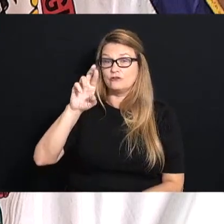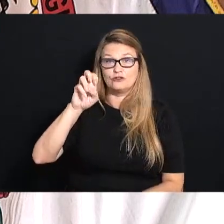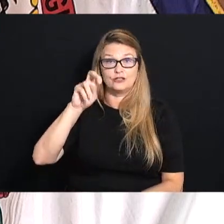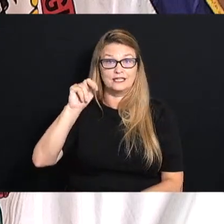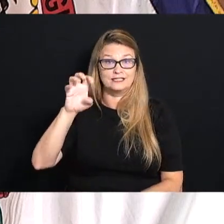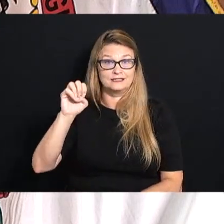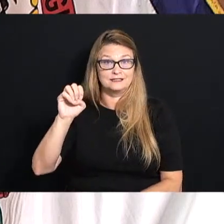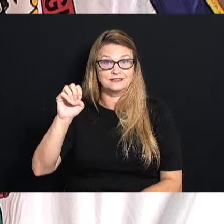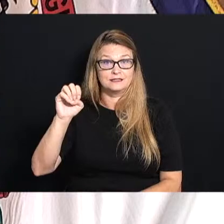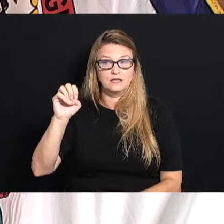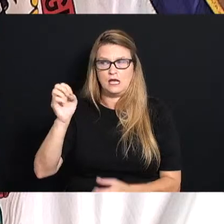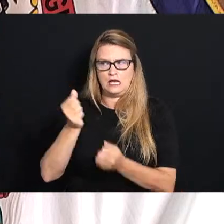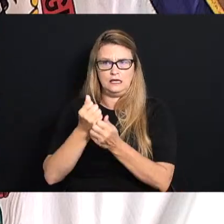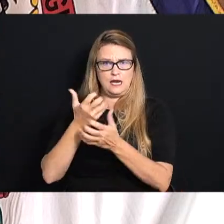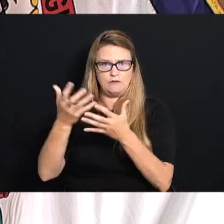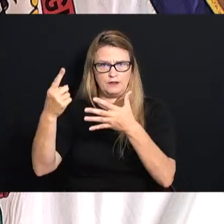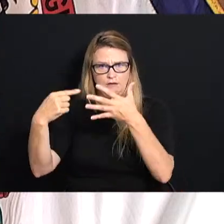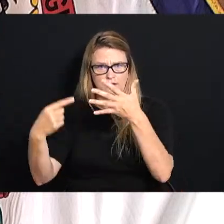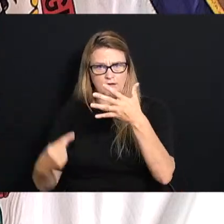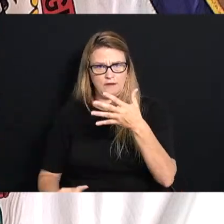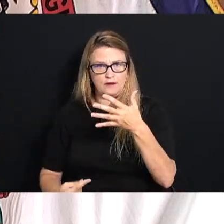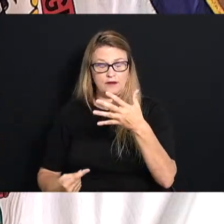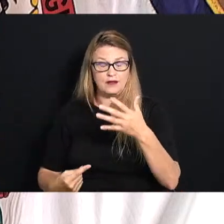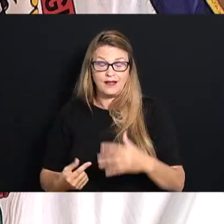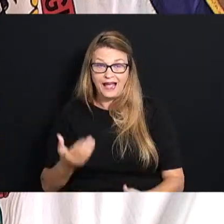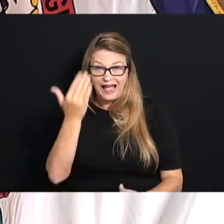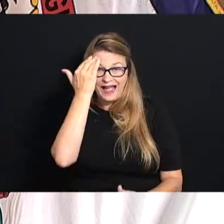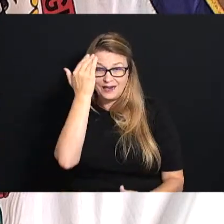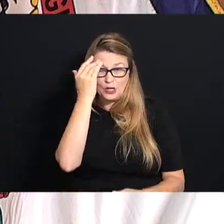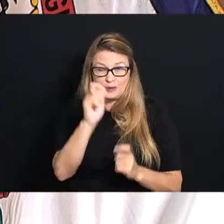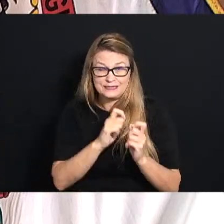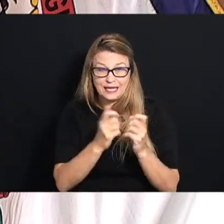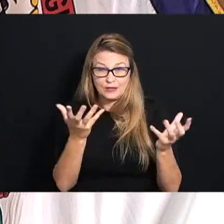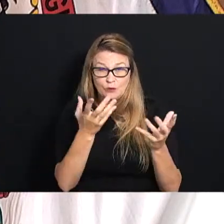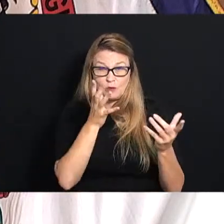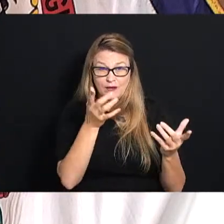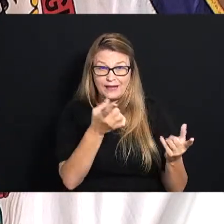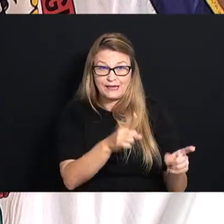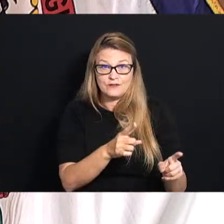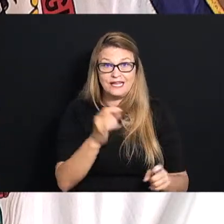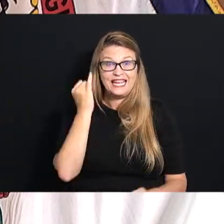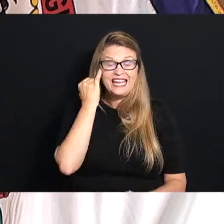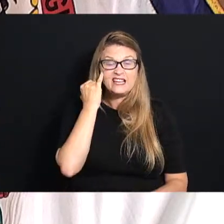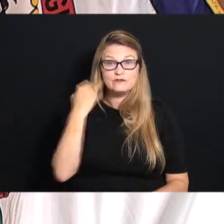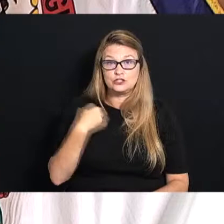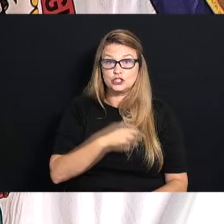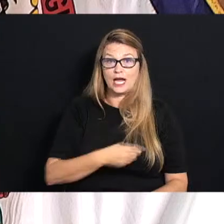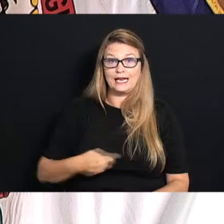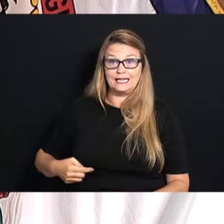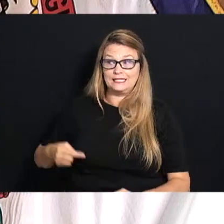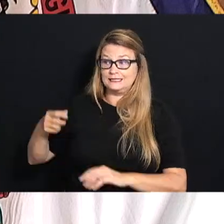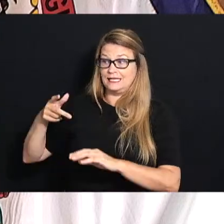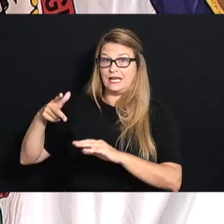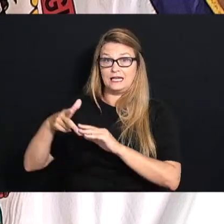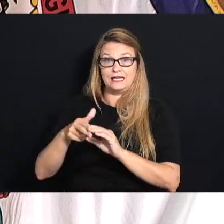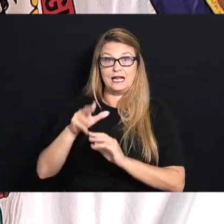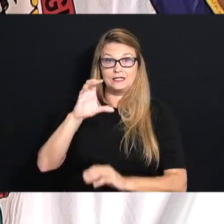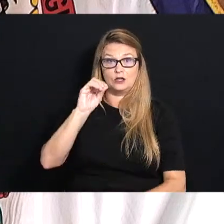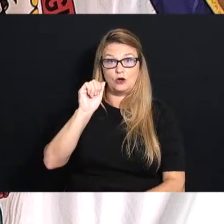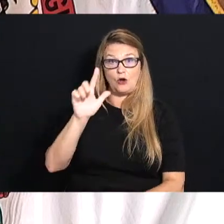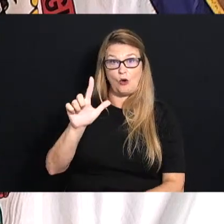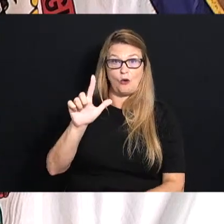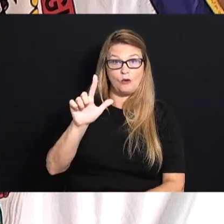you exactly what happened. If we would cut off, or the Chinese would cut off the coal shipments that would be going to